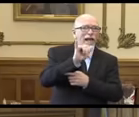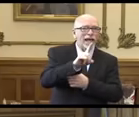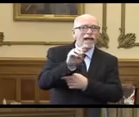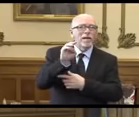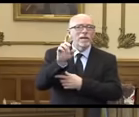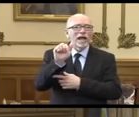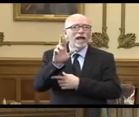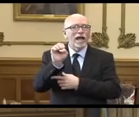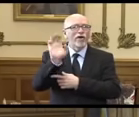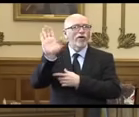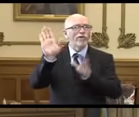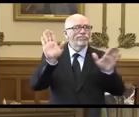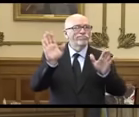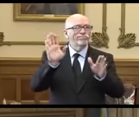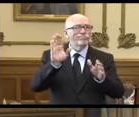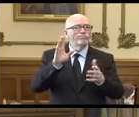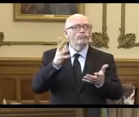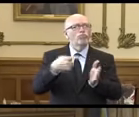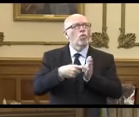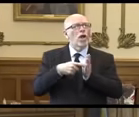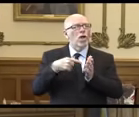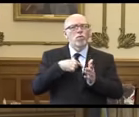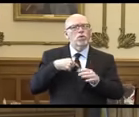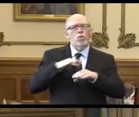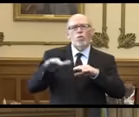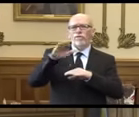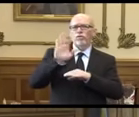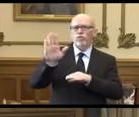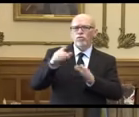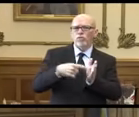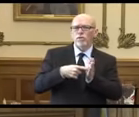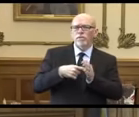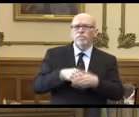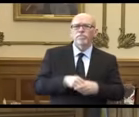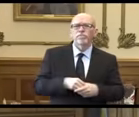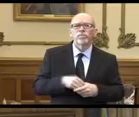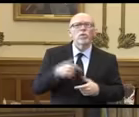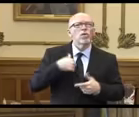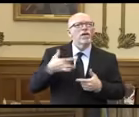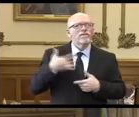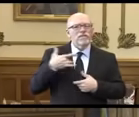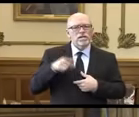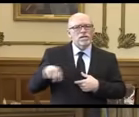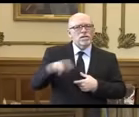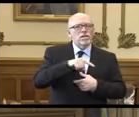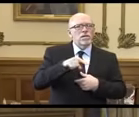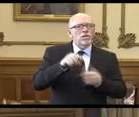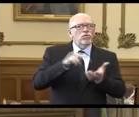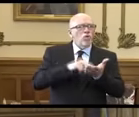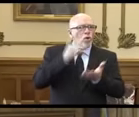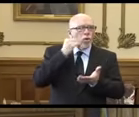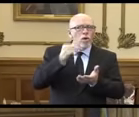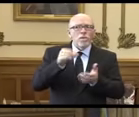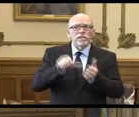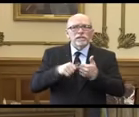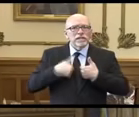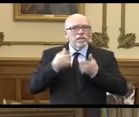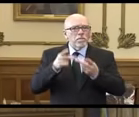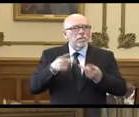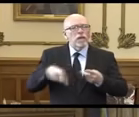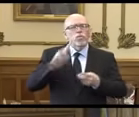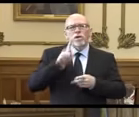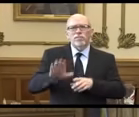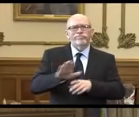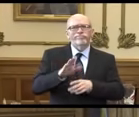Medicare service is planning. Now, we believe it's the individual facilities that are best positioned to know what's going on in their location